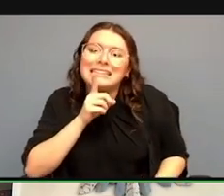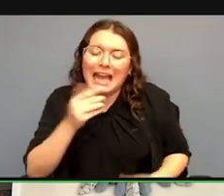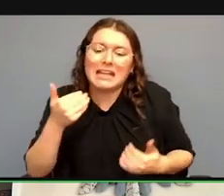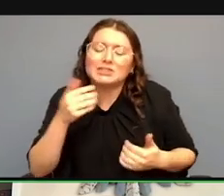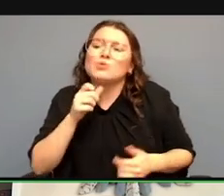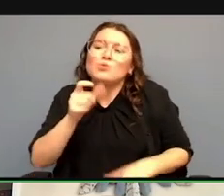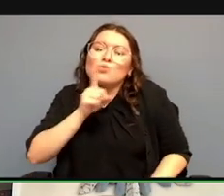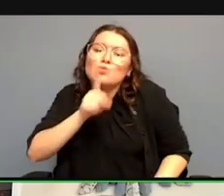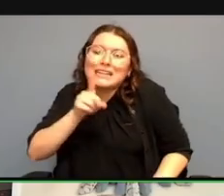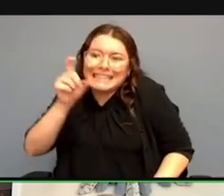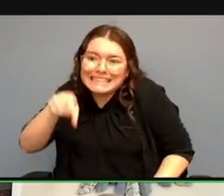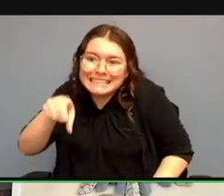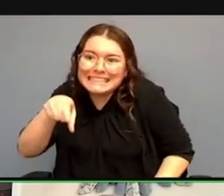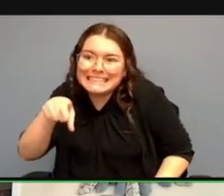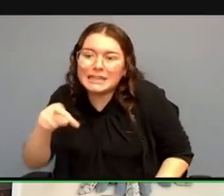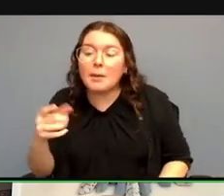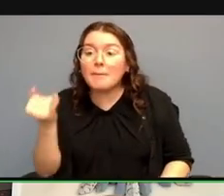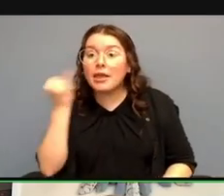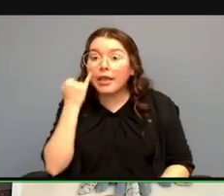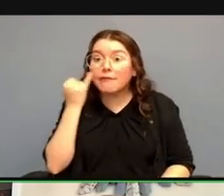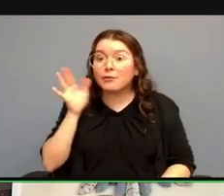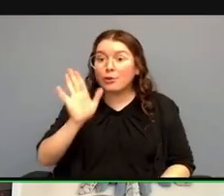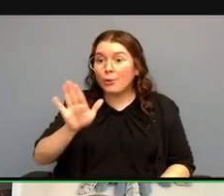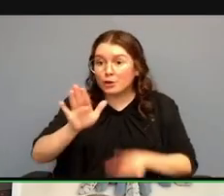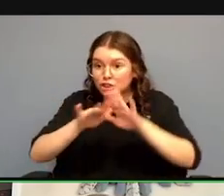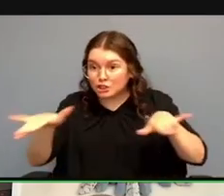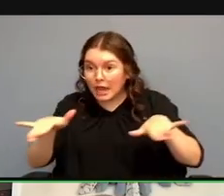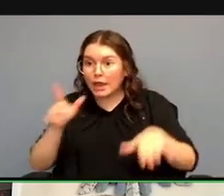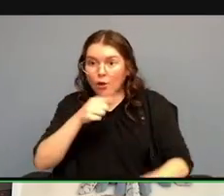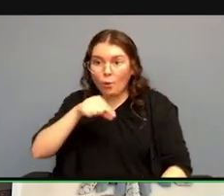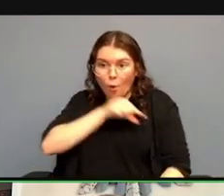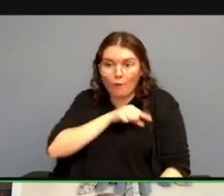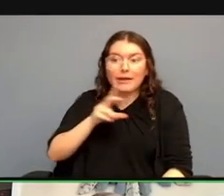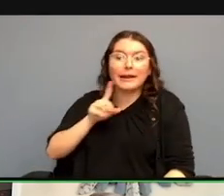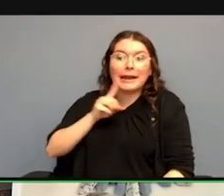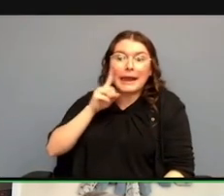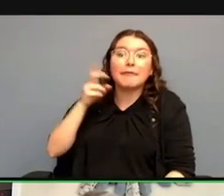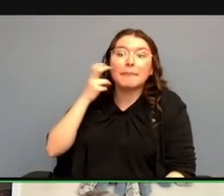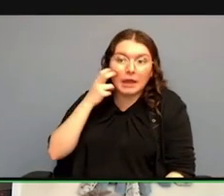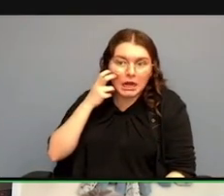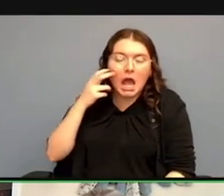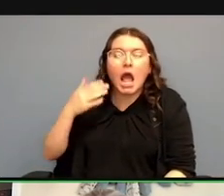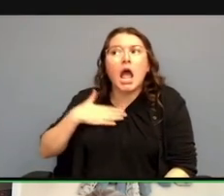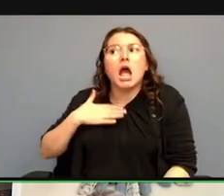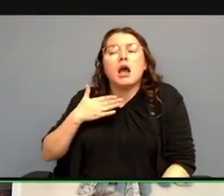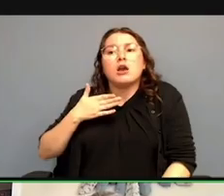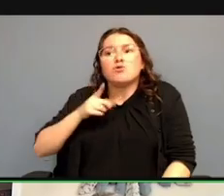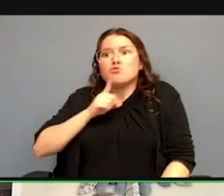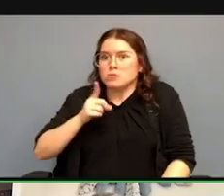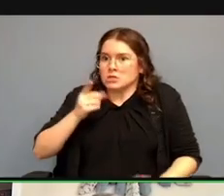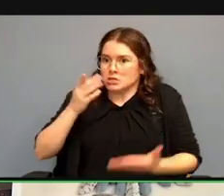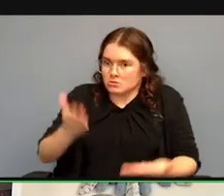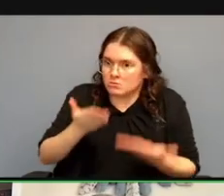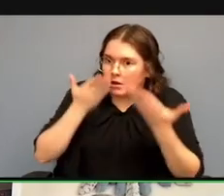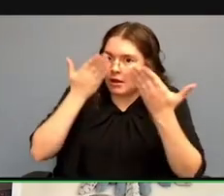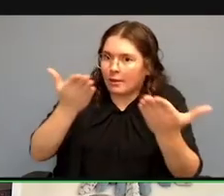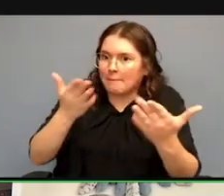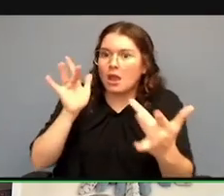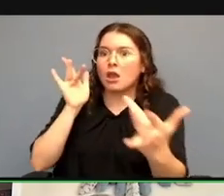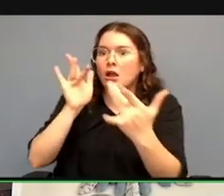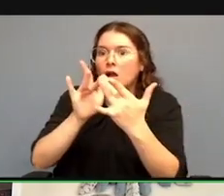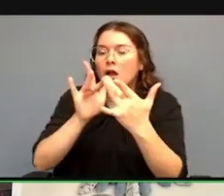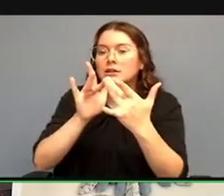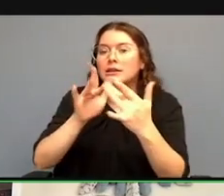However, if your child does qualify under the category of deaf blindness, I highly recommend reaching out to the California Deaf